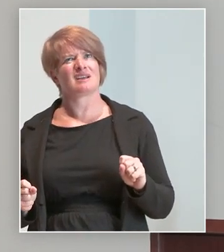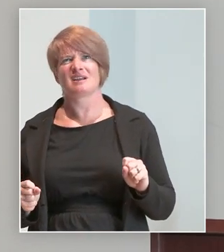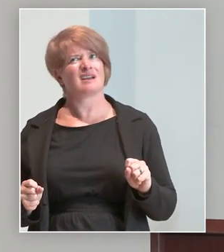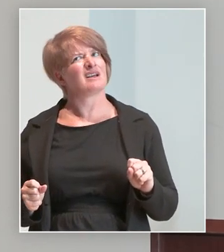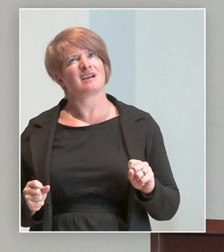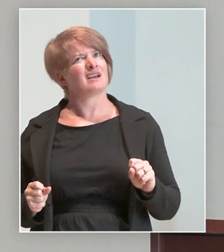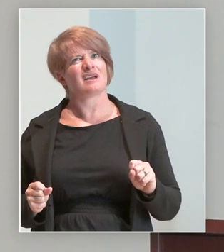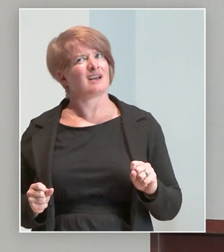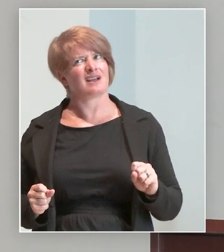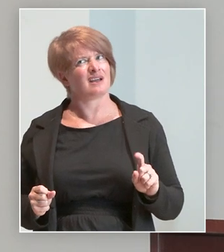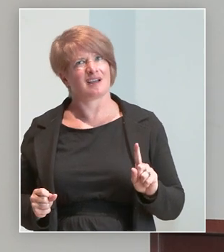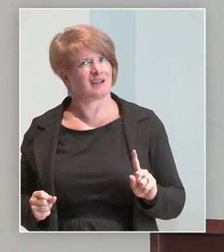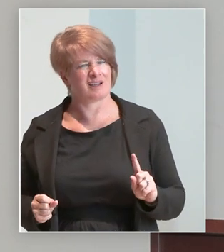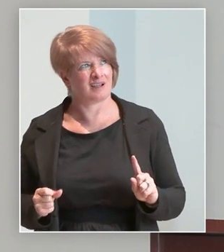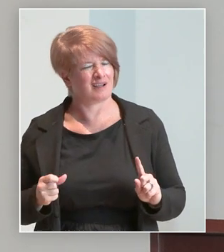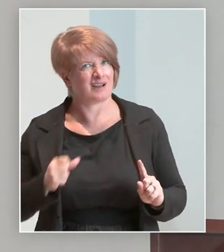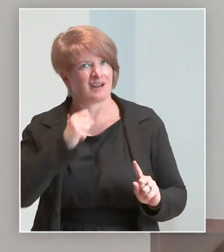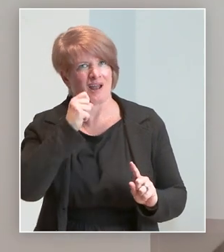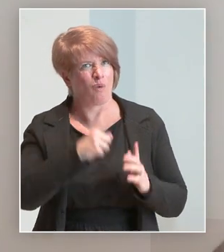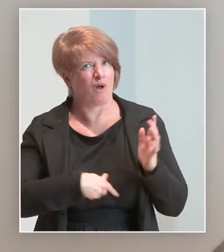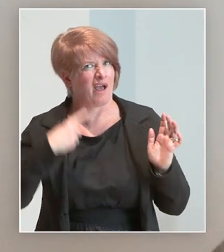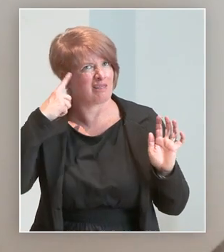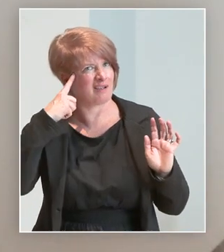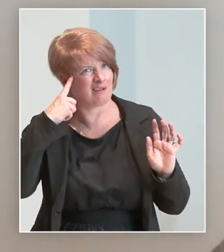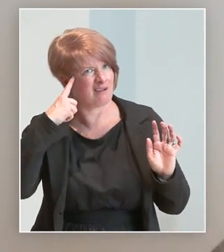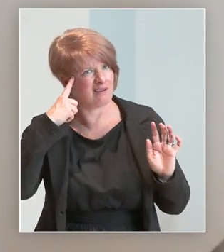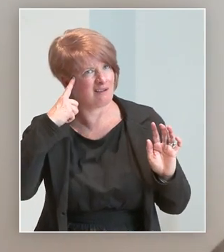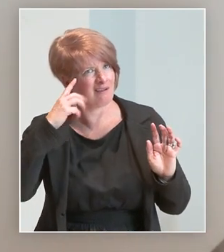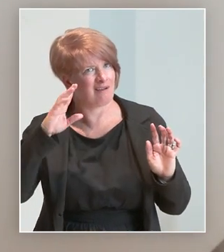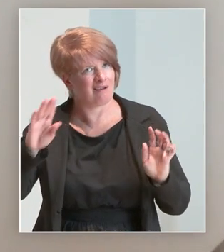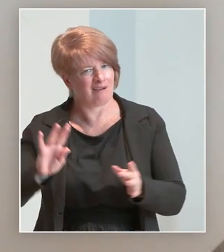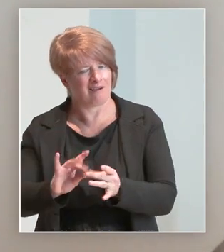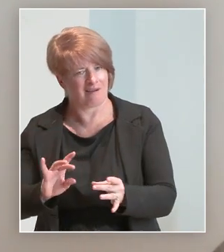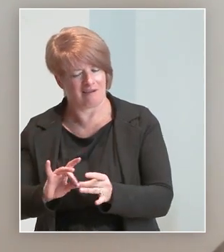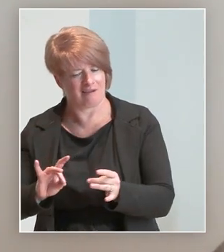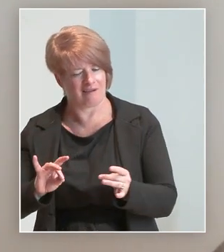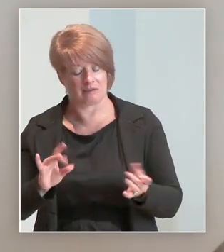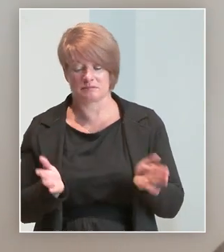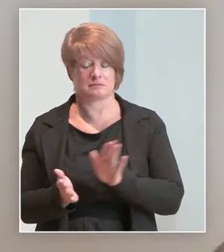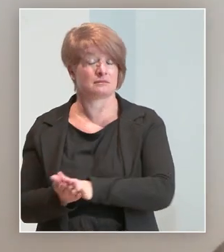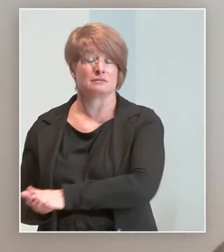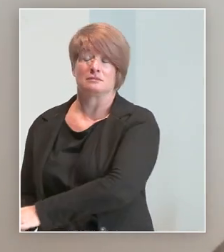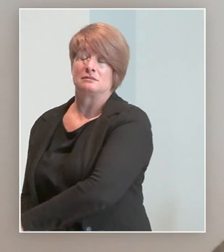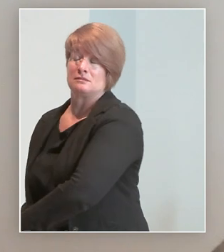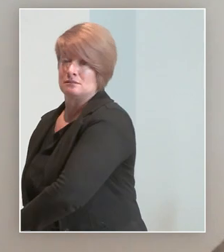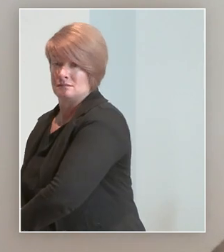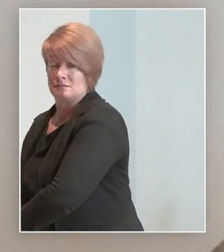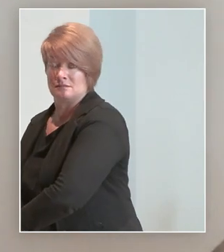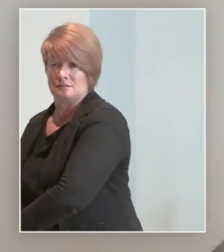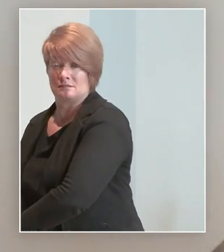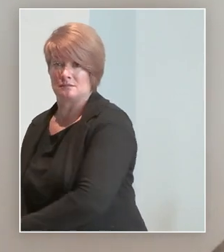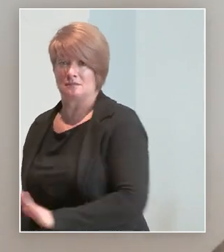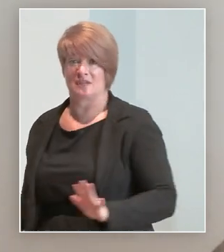This can't be what I think it is, I repeated to myself. Her words caused me to put the book down. Her words made